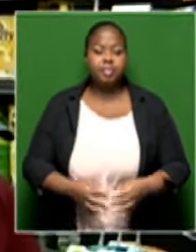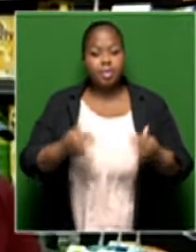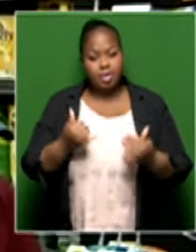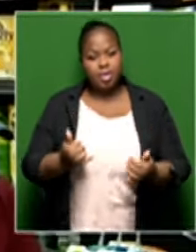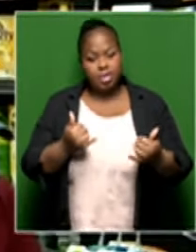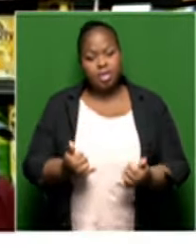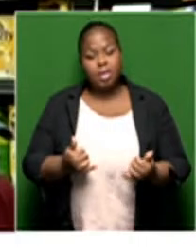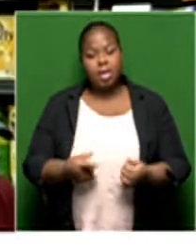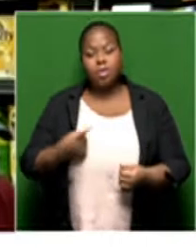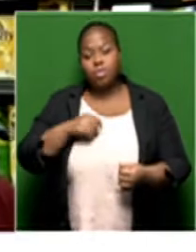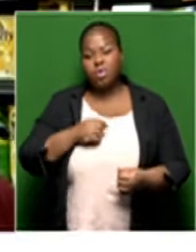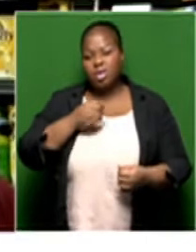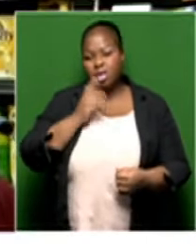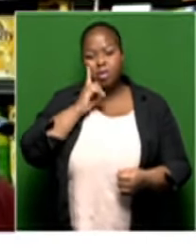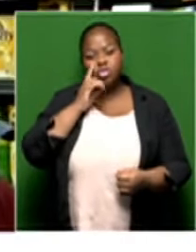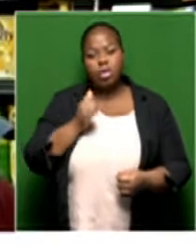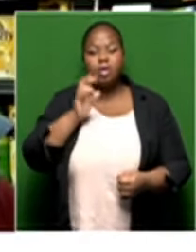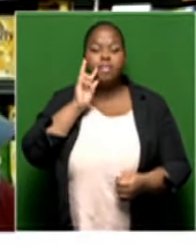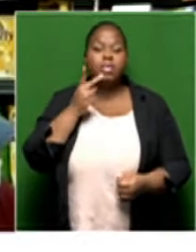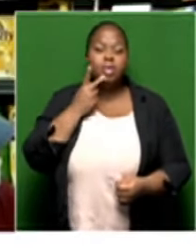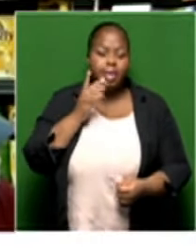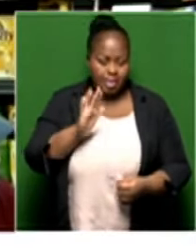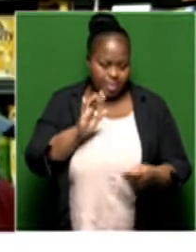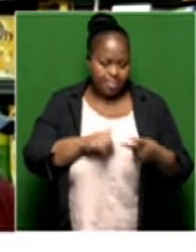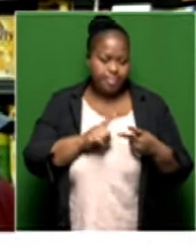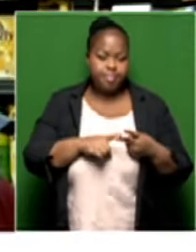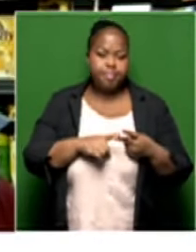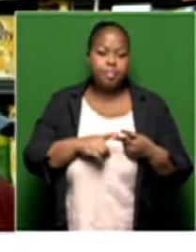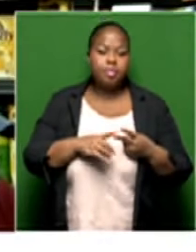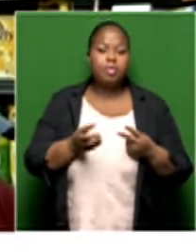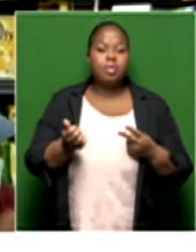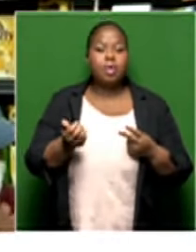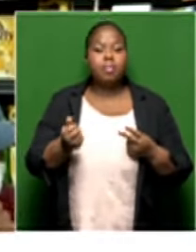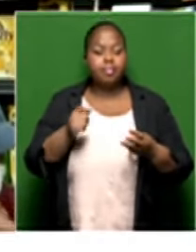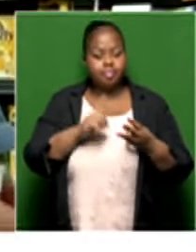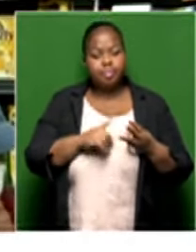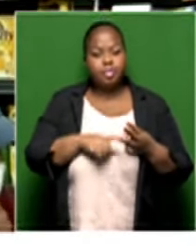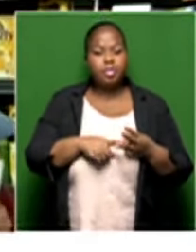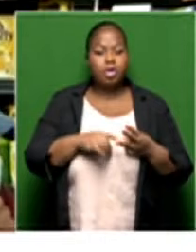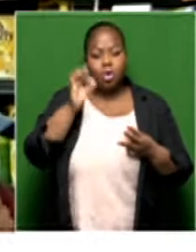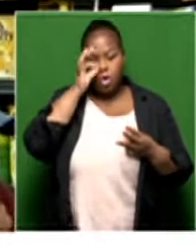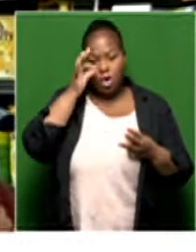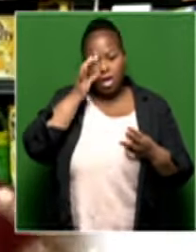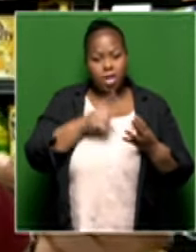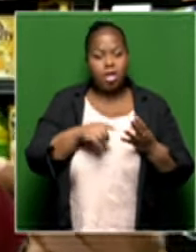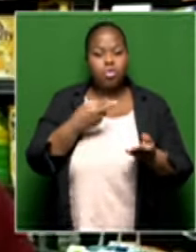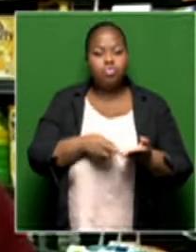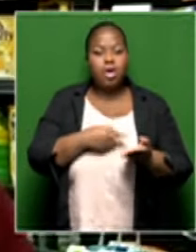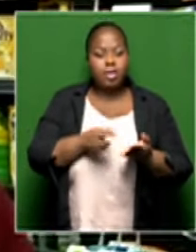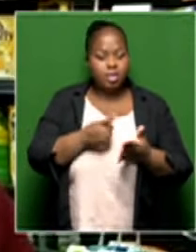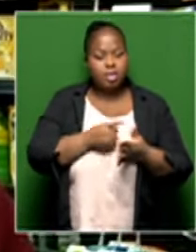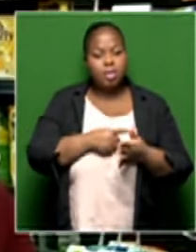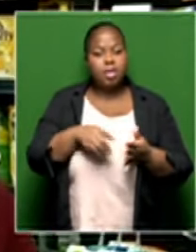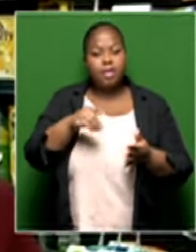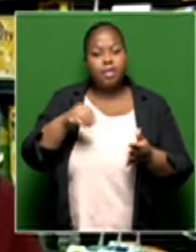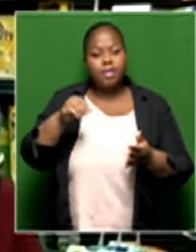the staple food. It will be your vegetables, your maize meal, your oil, rice and